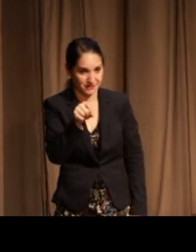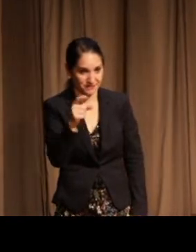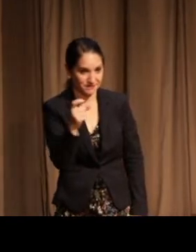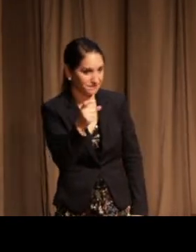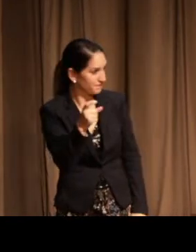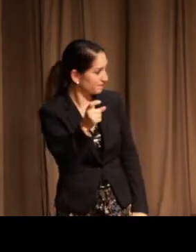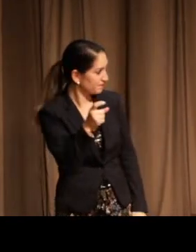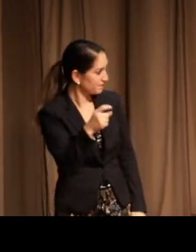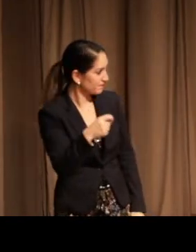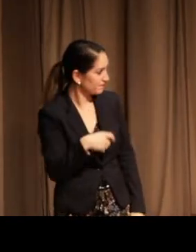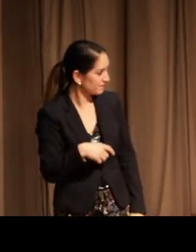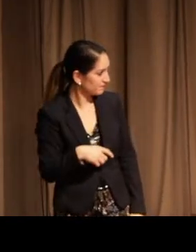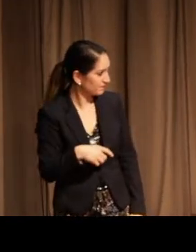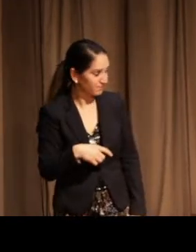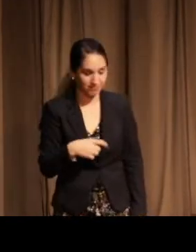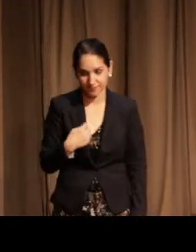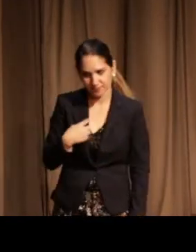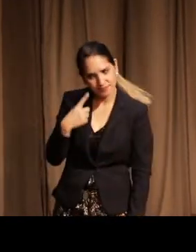I believe so.